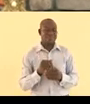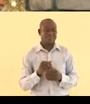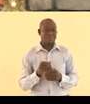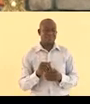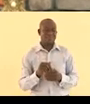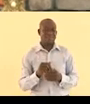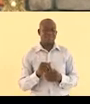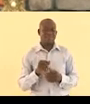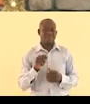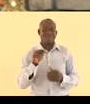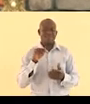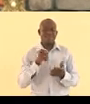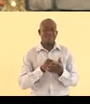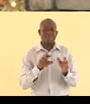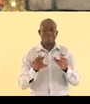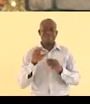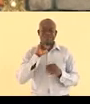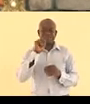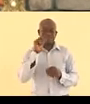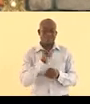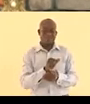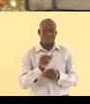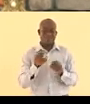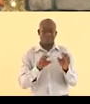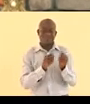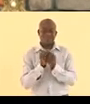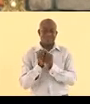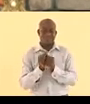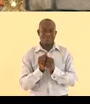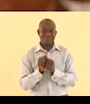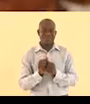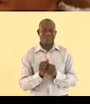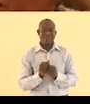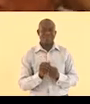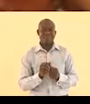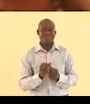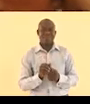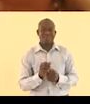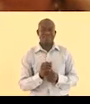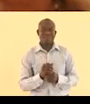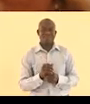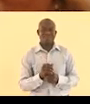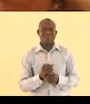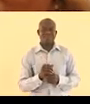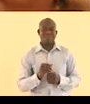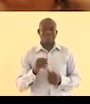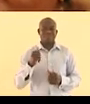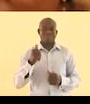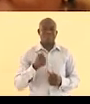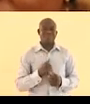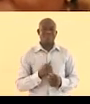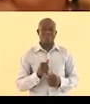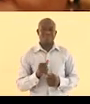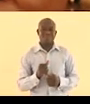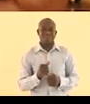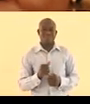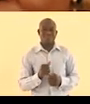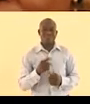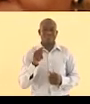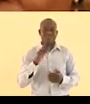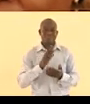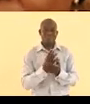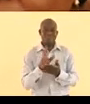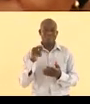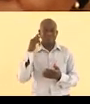What did I say? It doesn't work together. So the thing that what I said about frugality is very important. This